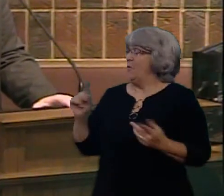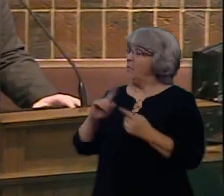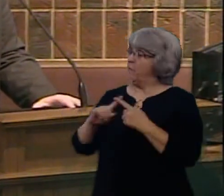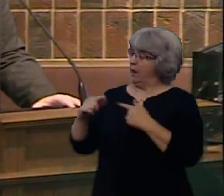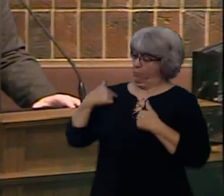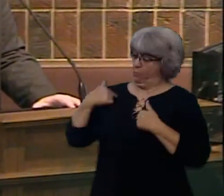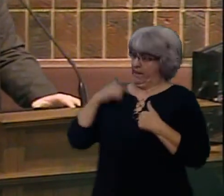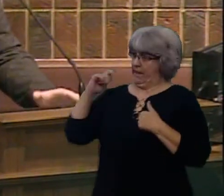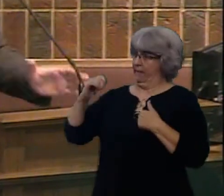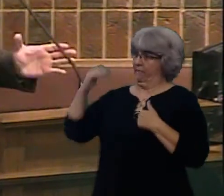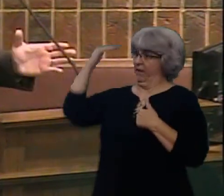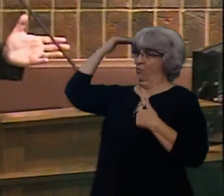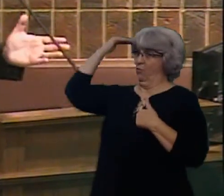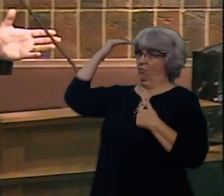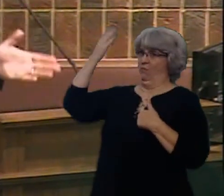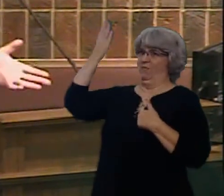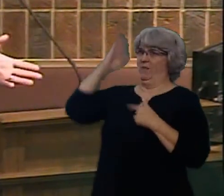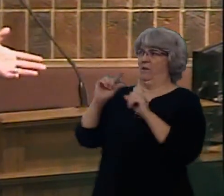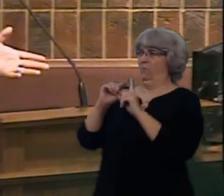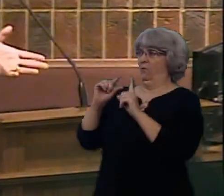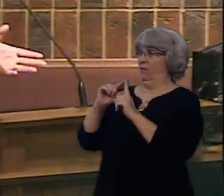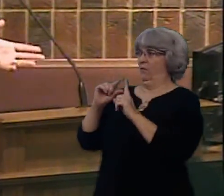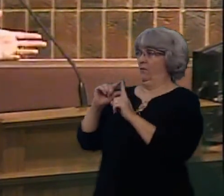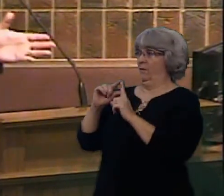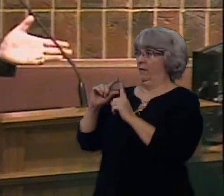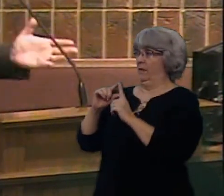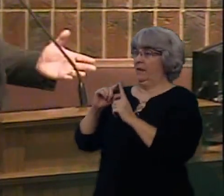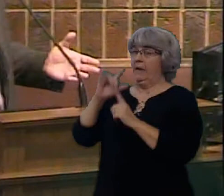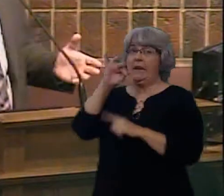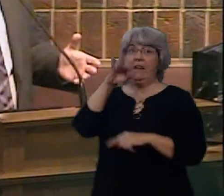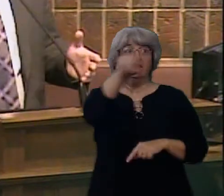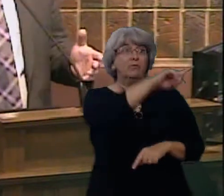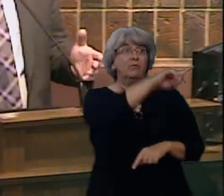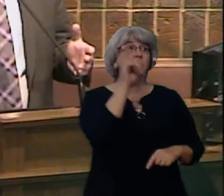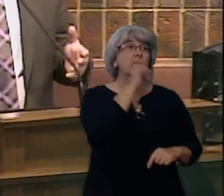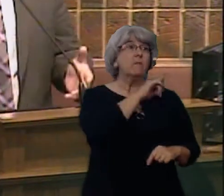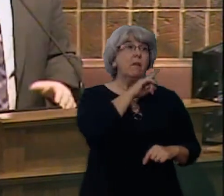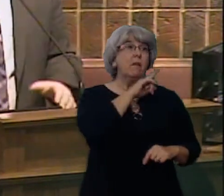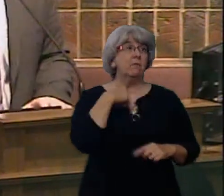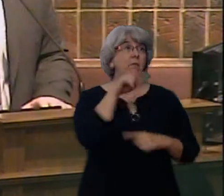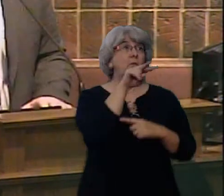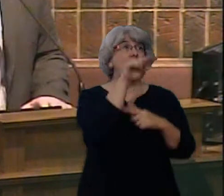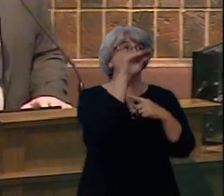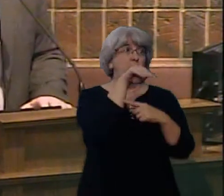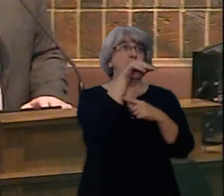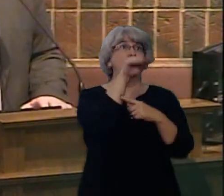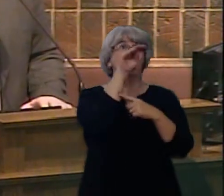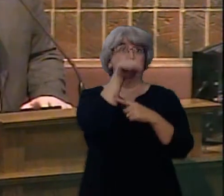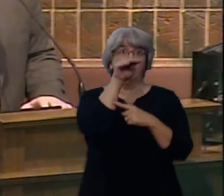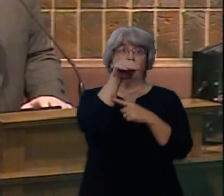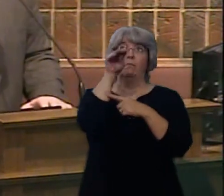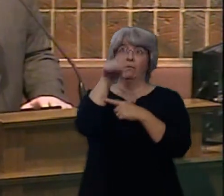God. We cannot combat false doctrine if we don't know what true doctrine is.